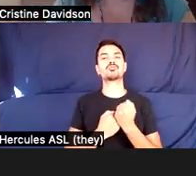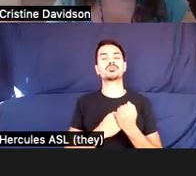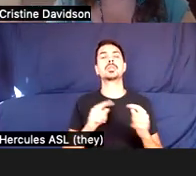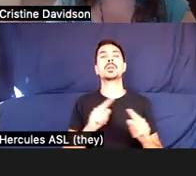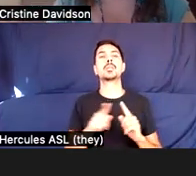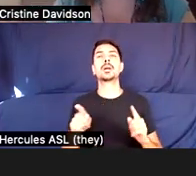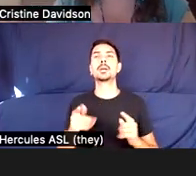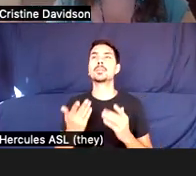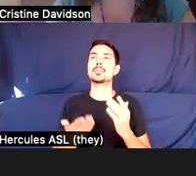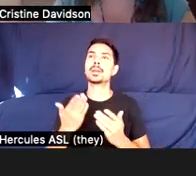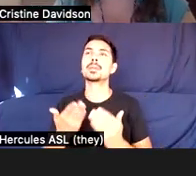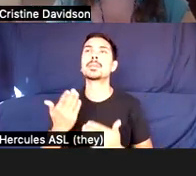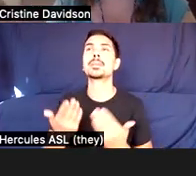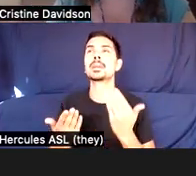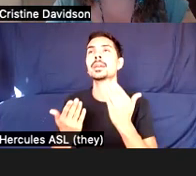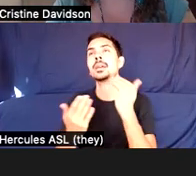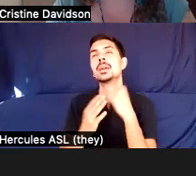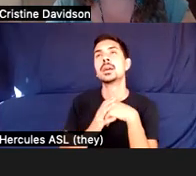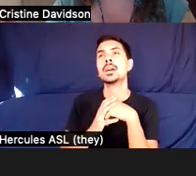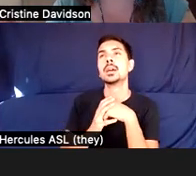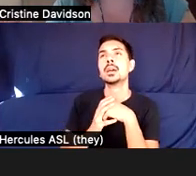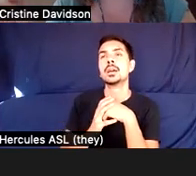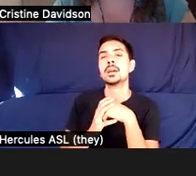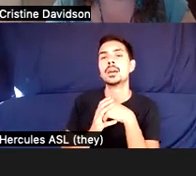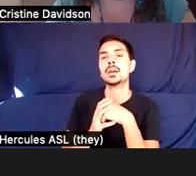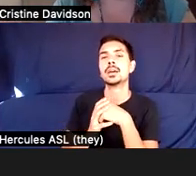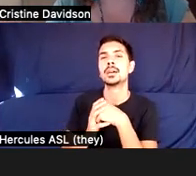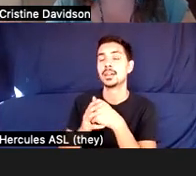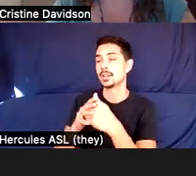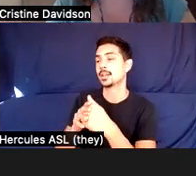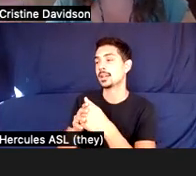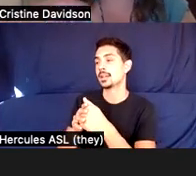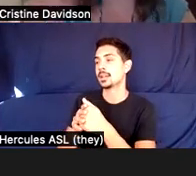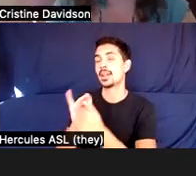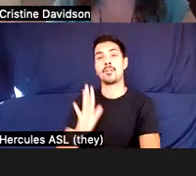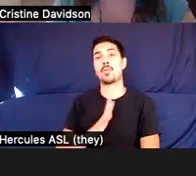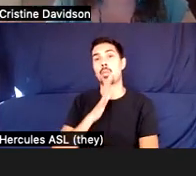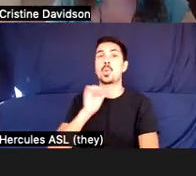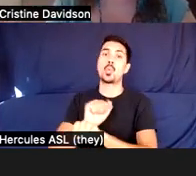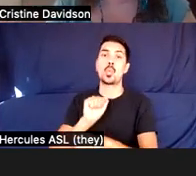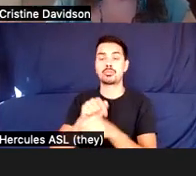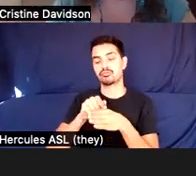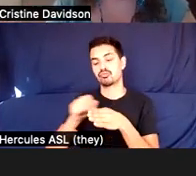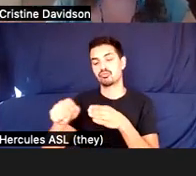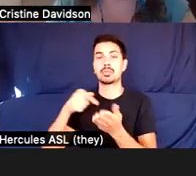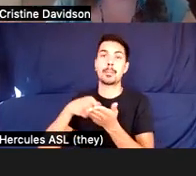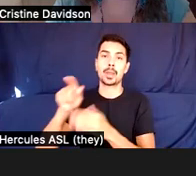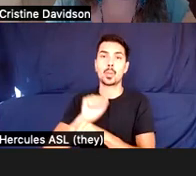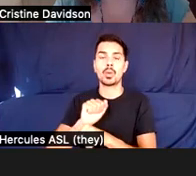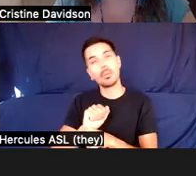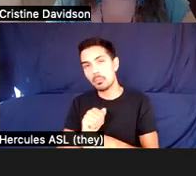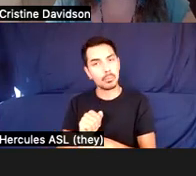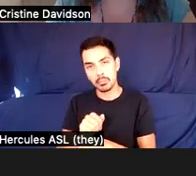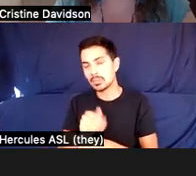advocacy, maybe not even in like a paid position or in a formal practice, but our advocacy shows up all different kinds of